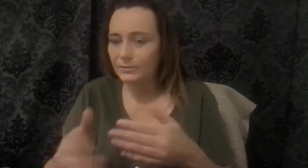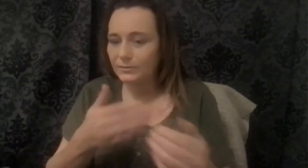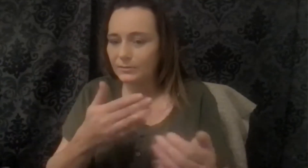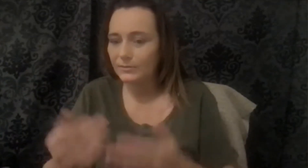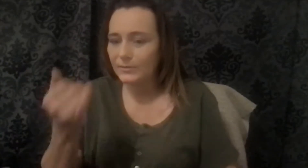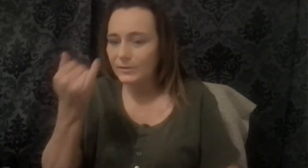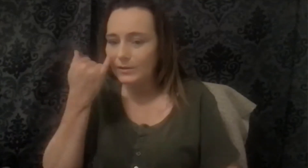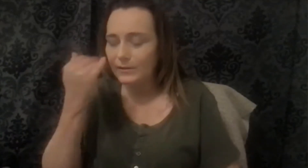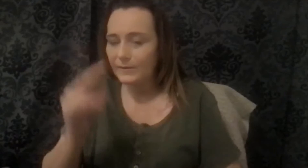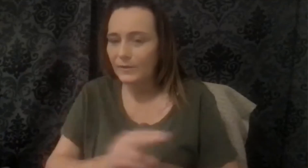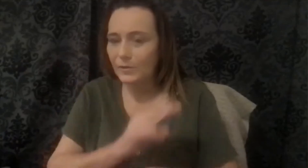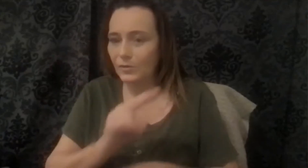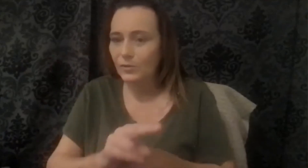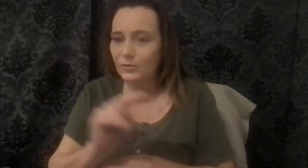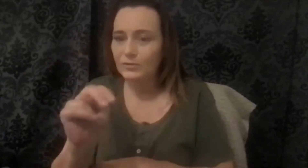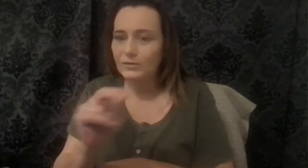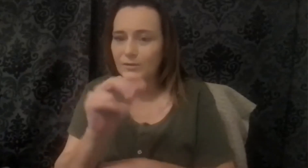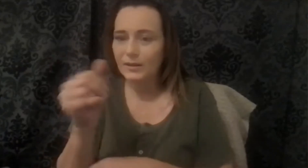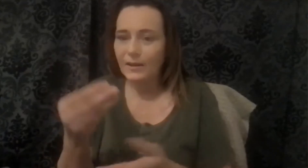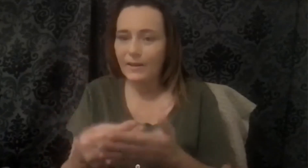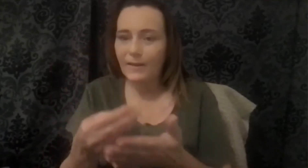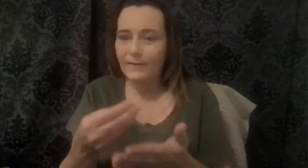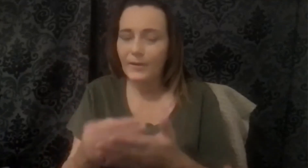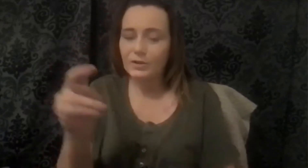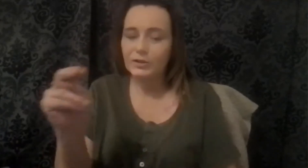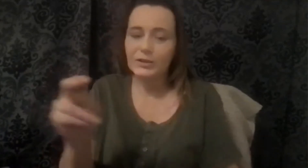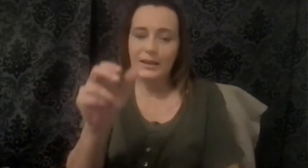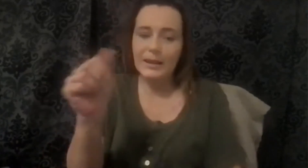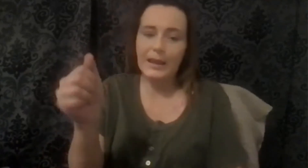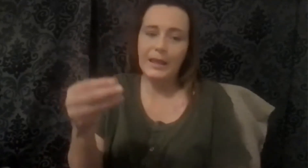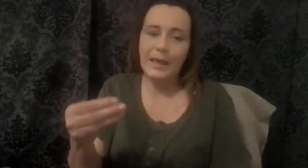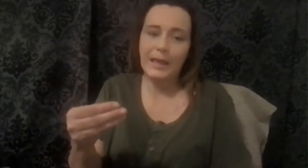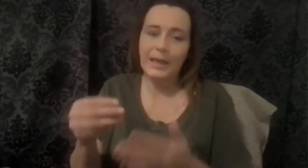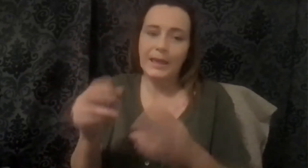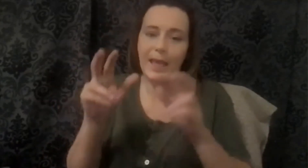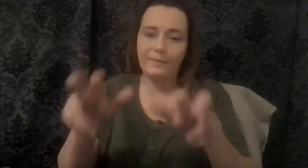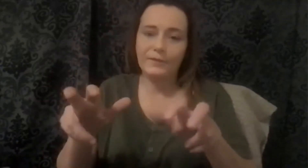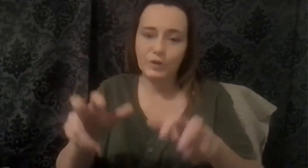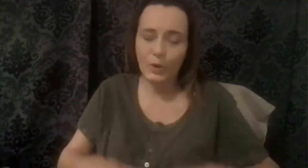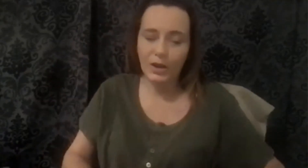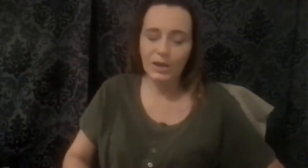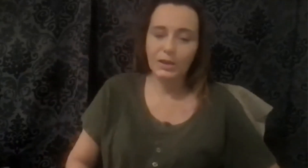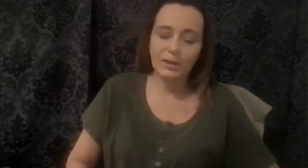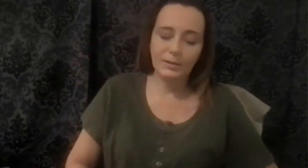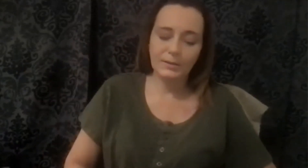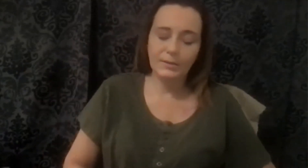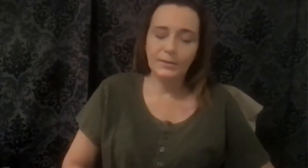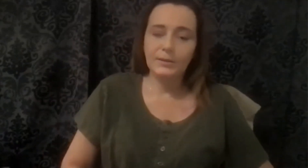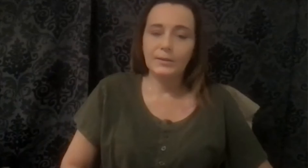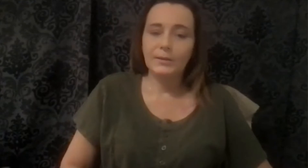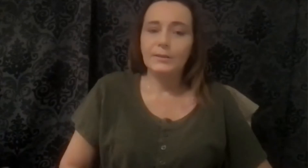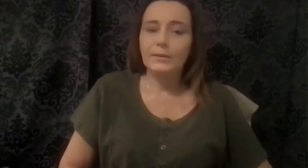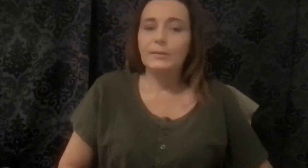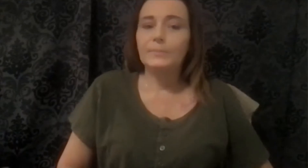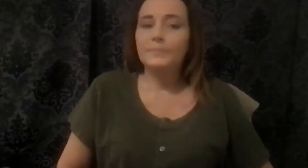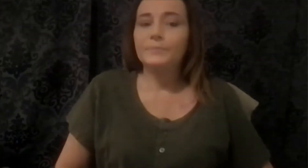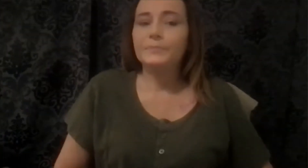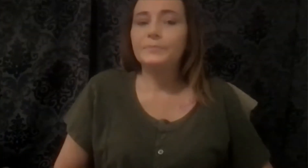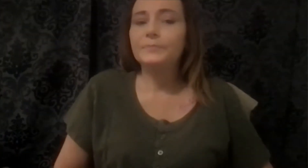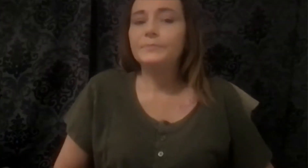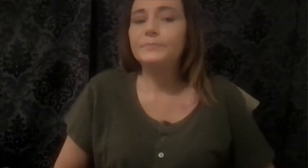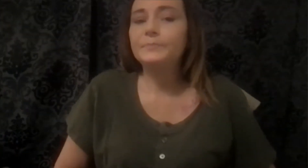NA funds on another inventory. And but I was wanting that statistic